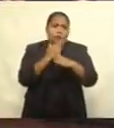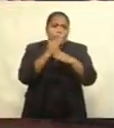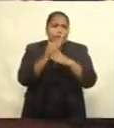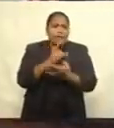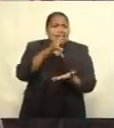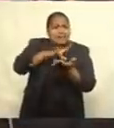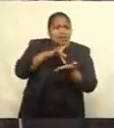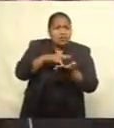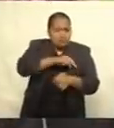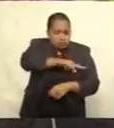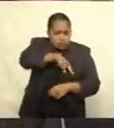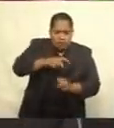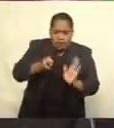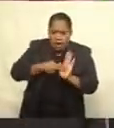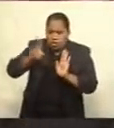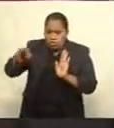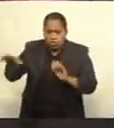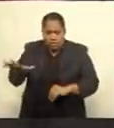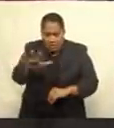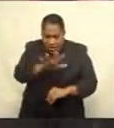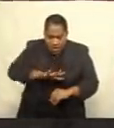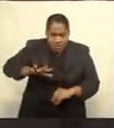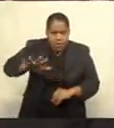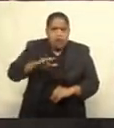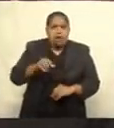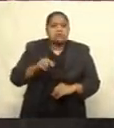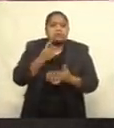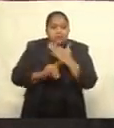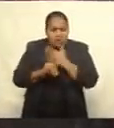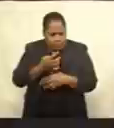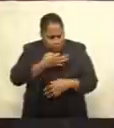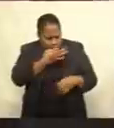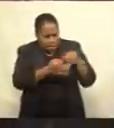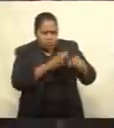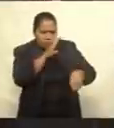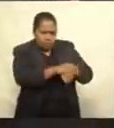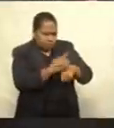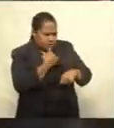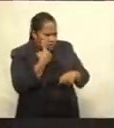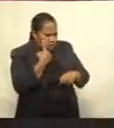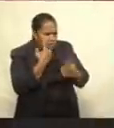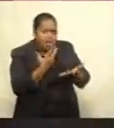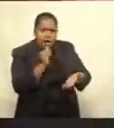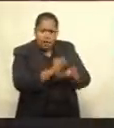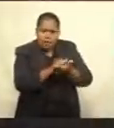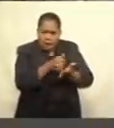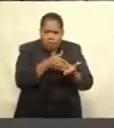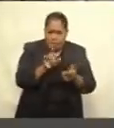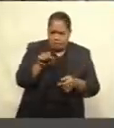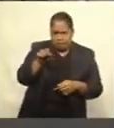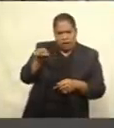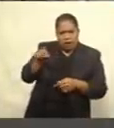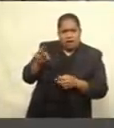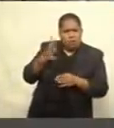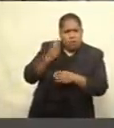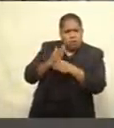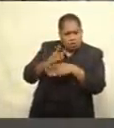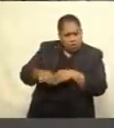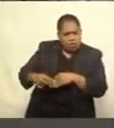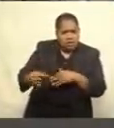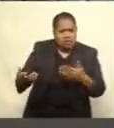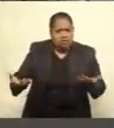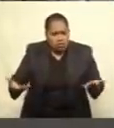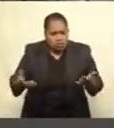Suvarnasari area lockdown. Inquiries were made with police to see if proper approvals had been issued for work to continue during the